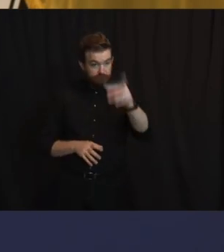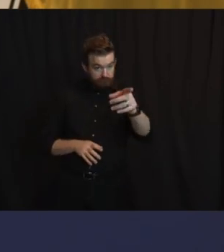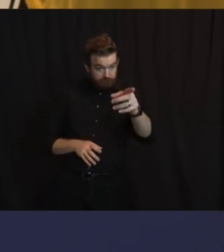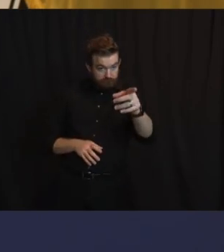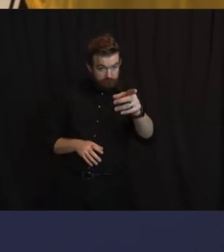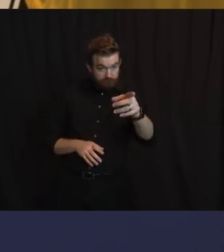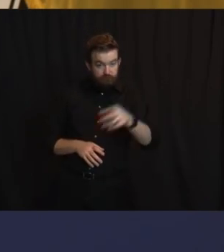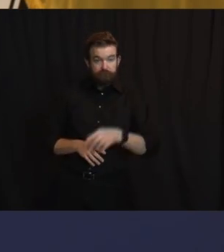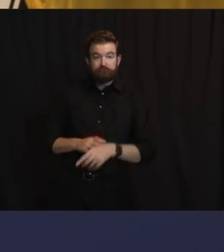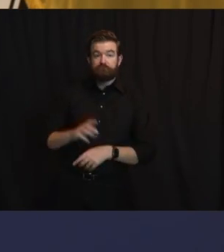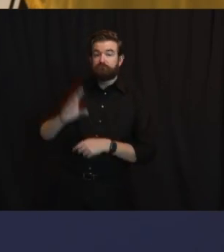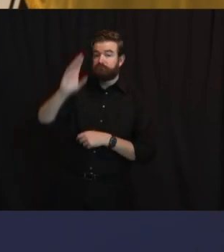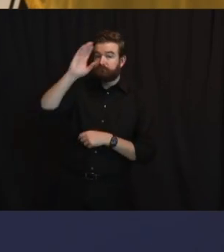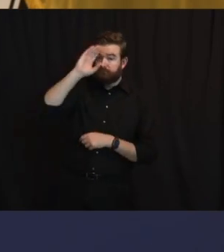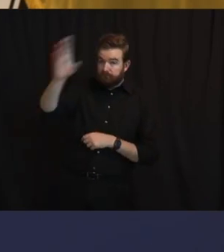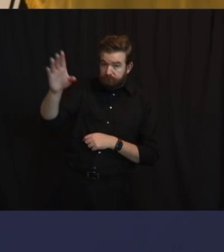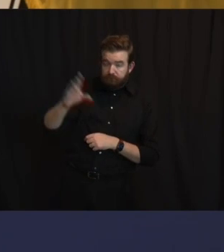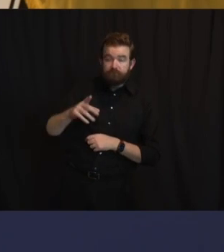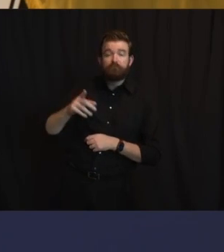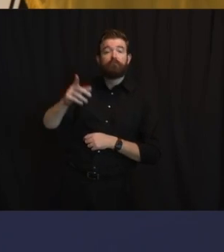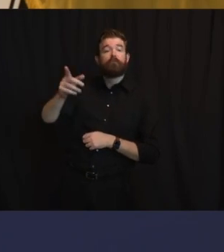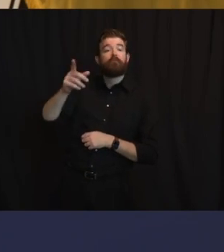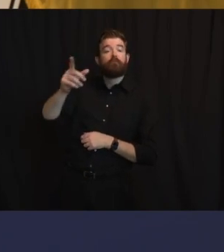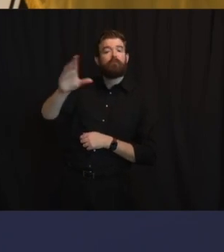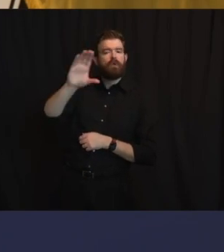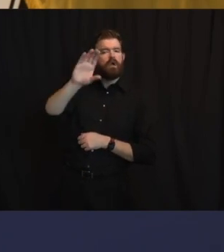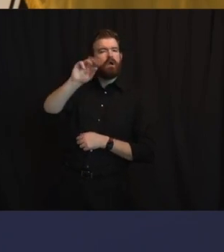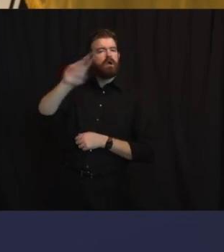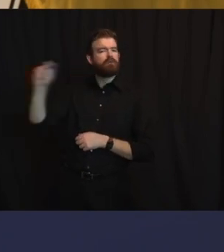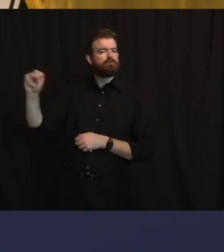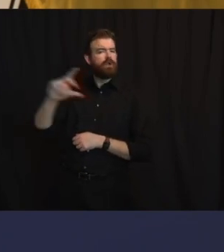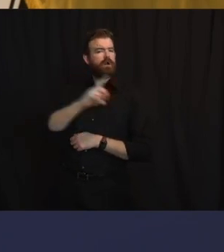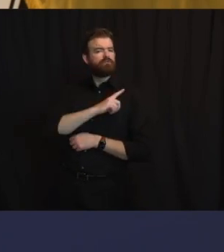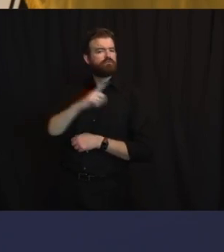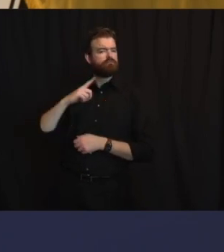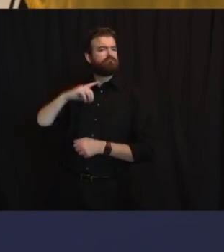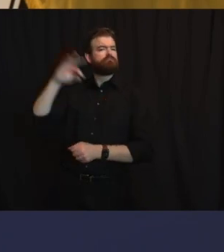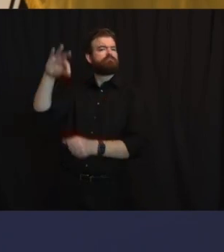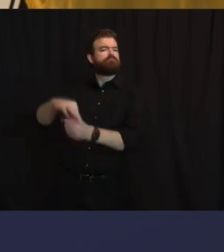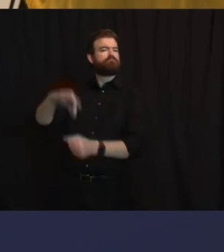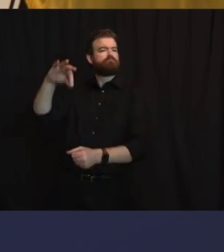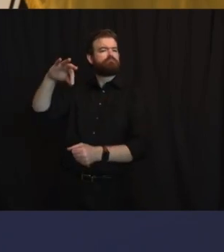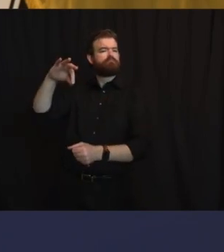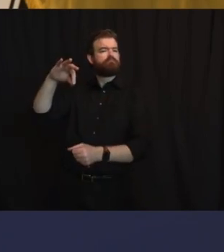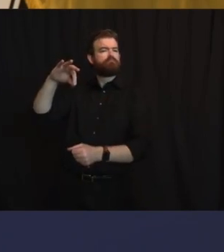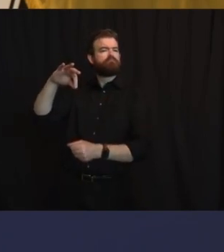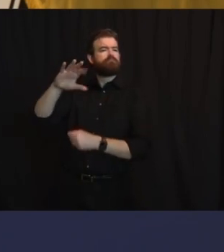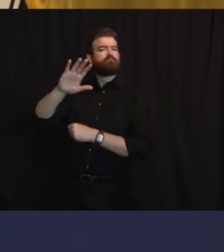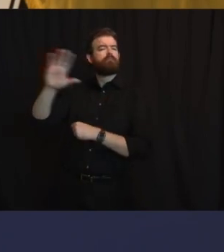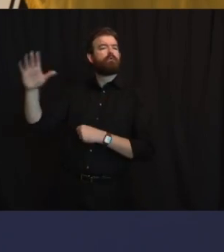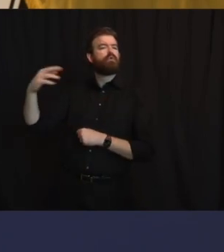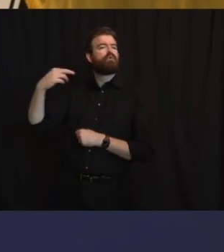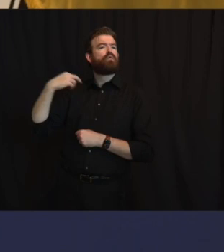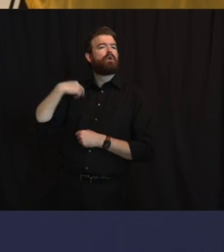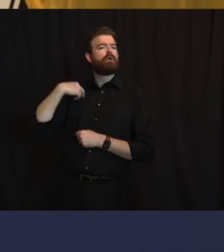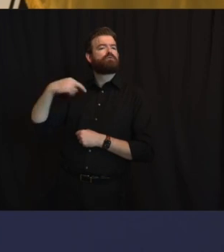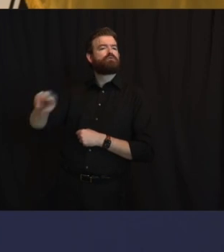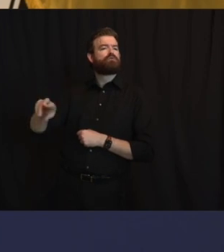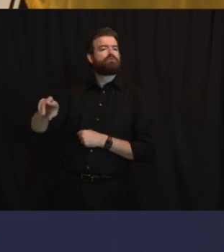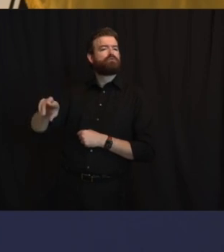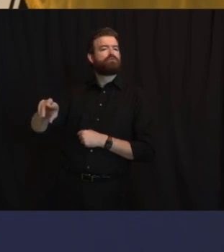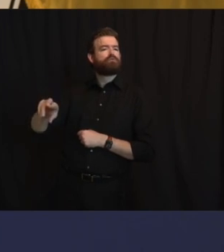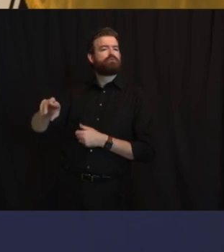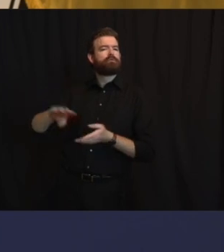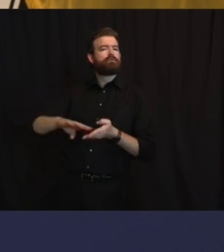Hi, Connecticut's legislature has voted to repeal the state's religious exemptions for vaccines, and the governor says he will sign